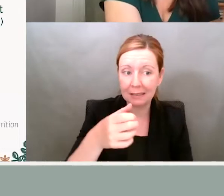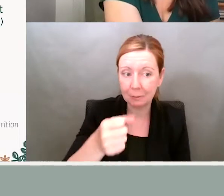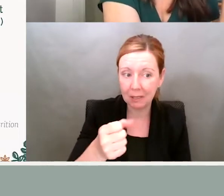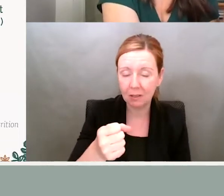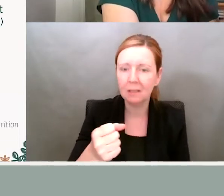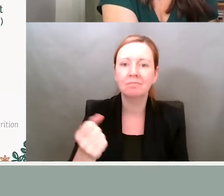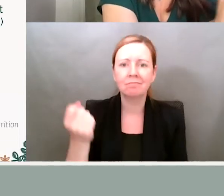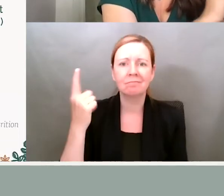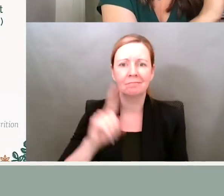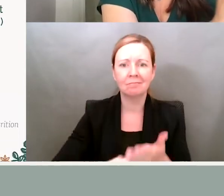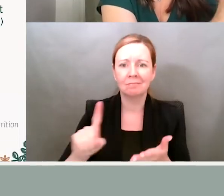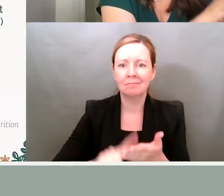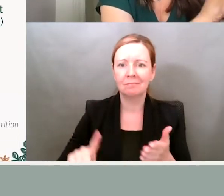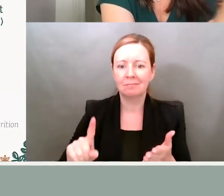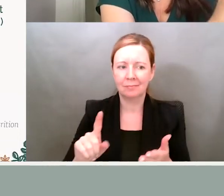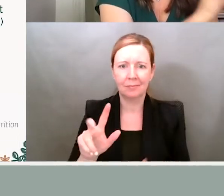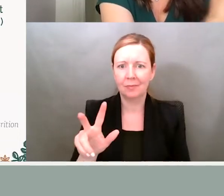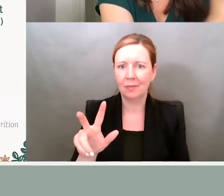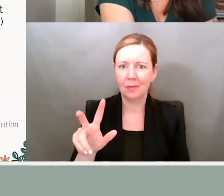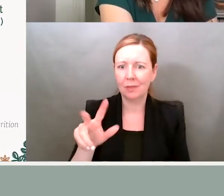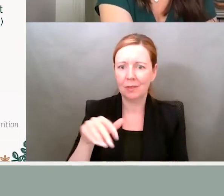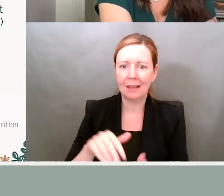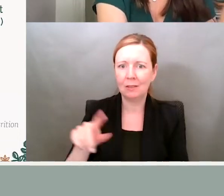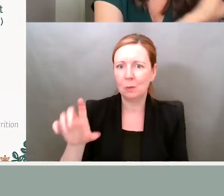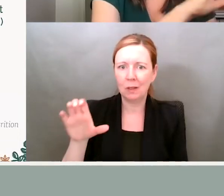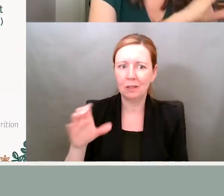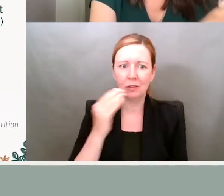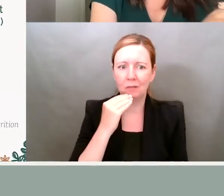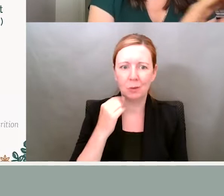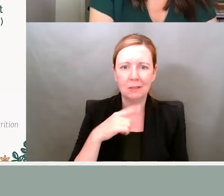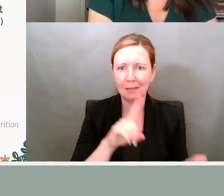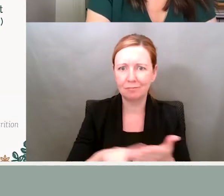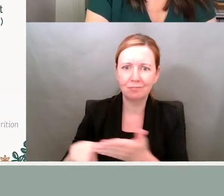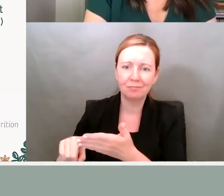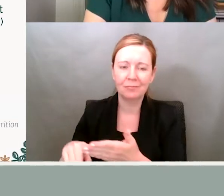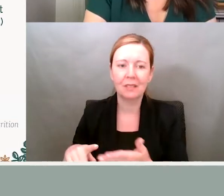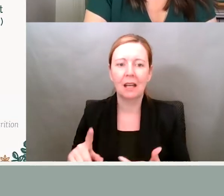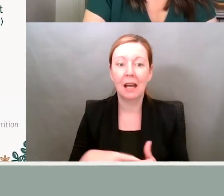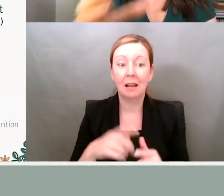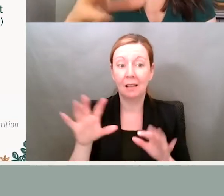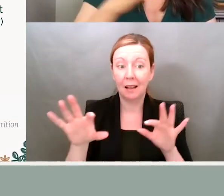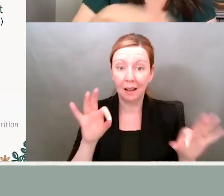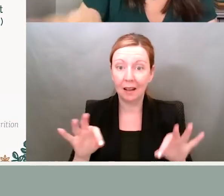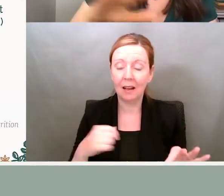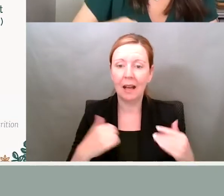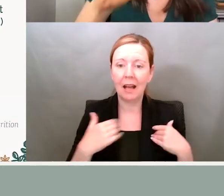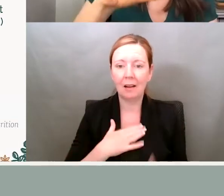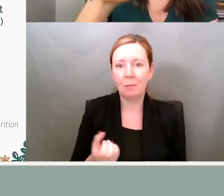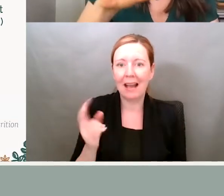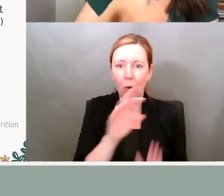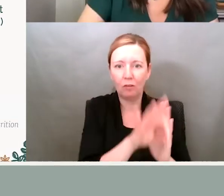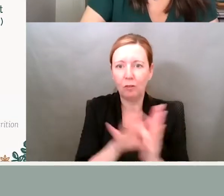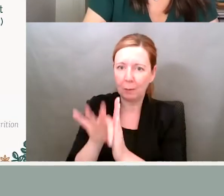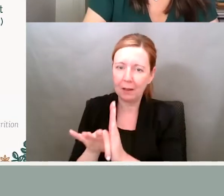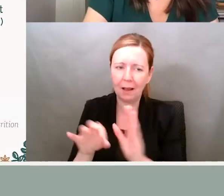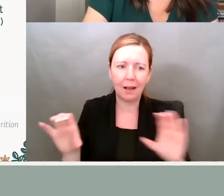looked at 3,100 foods. I could only pick on those foods. And then because I have my own formulas, I can do